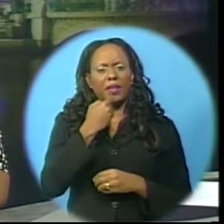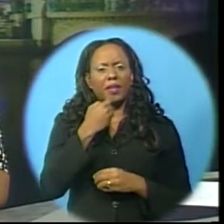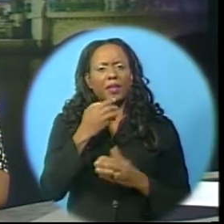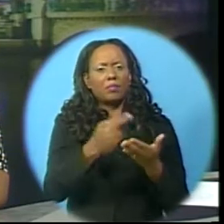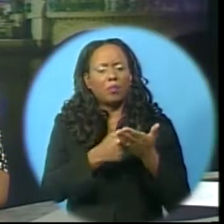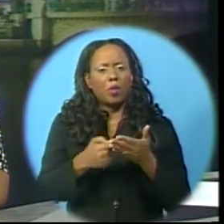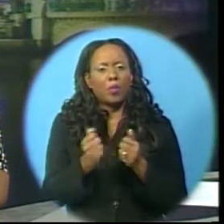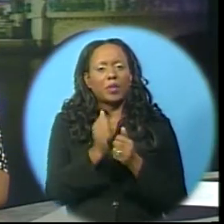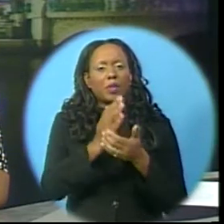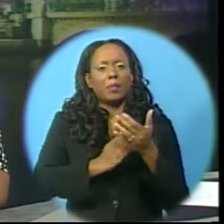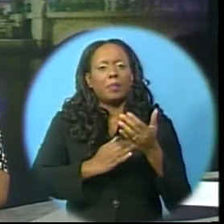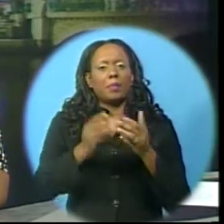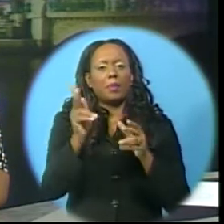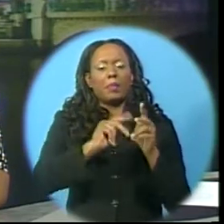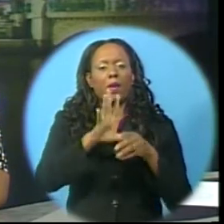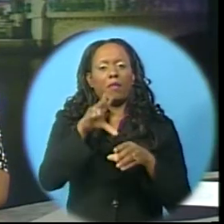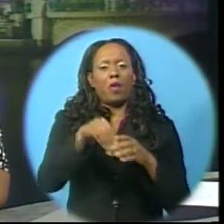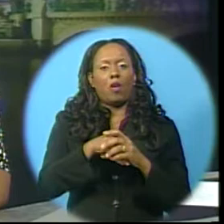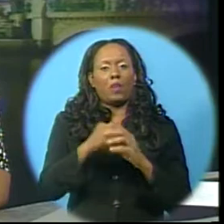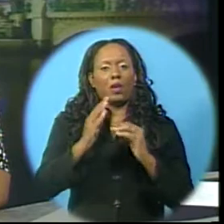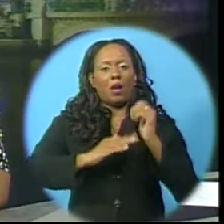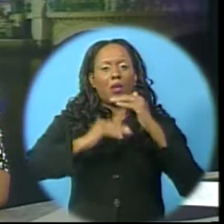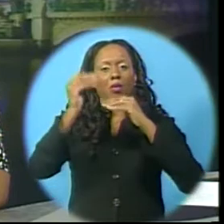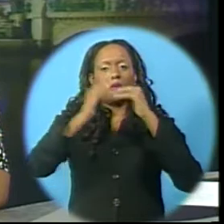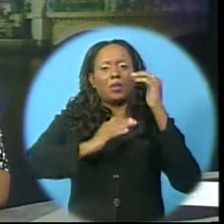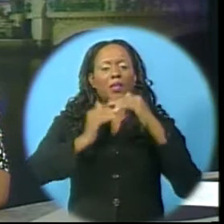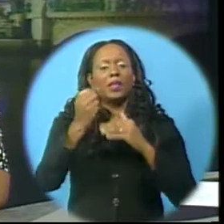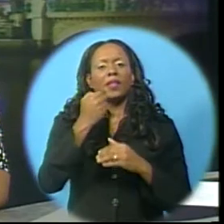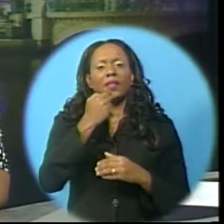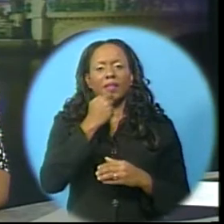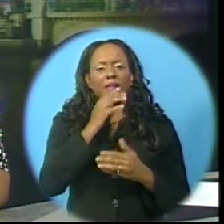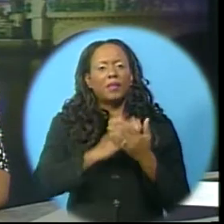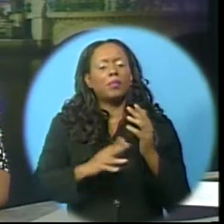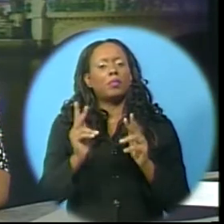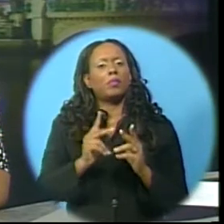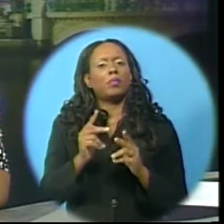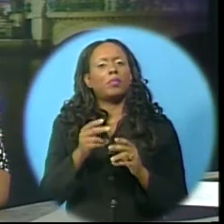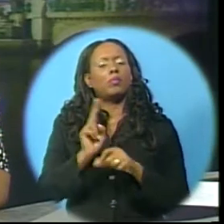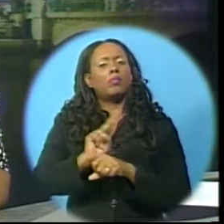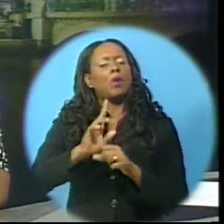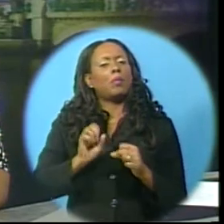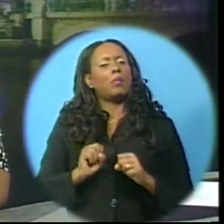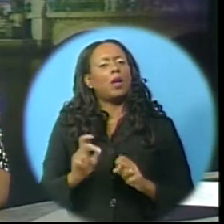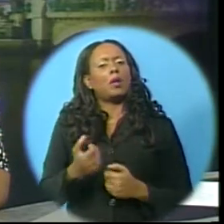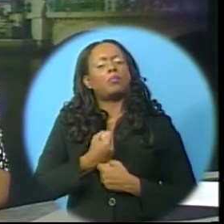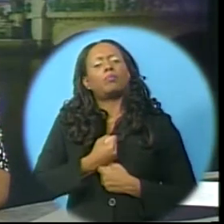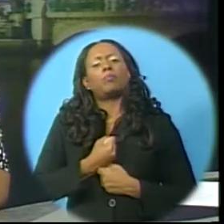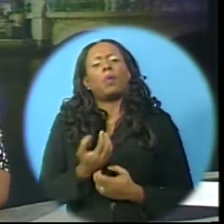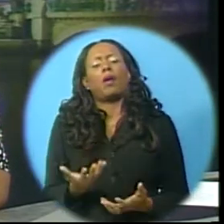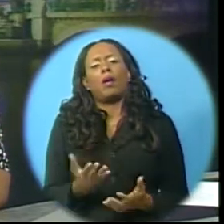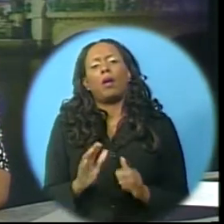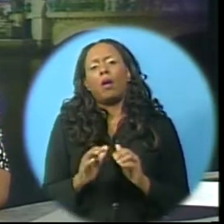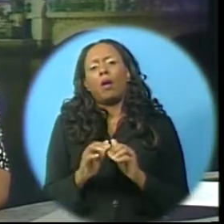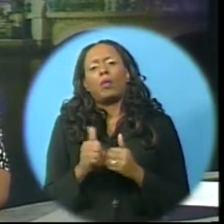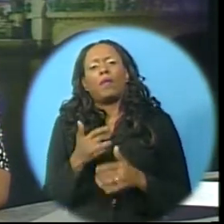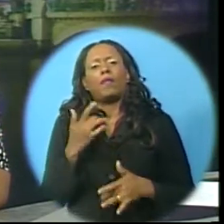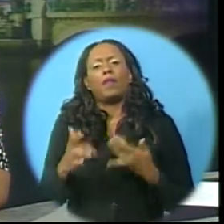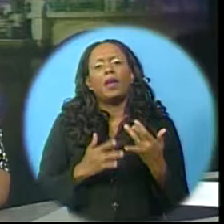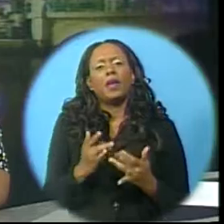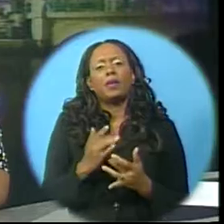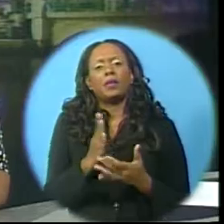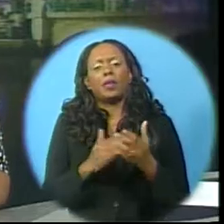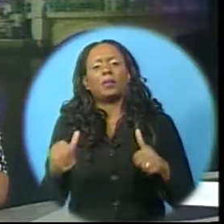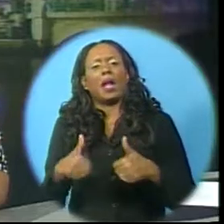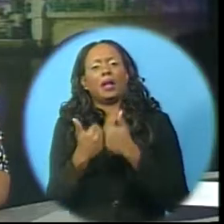talks with construction officials concerning the issue, and she says that industry players used the opportunity to vent their feelings about some of the challenges